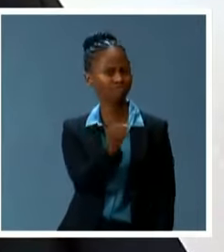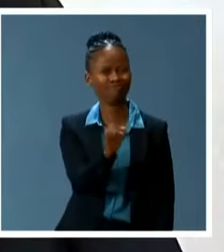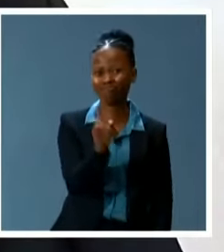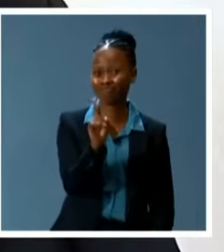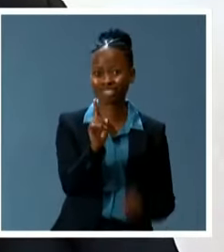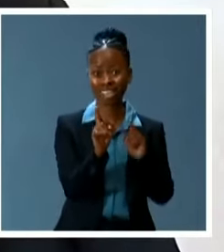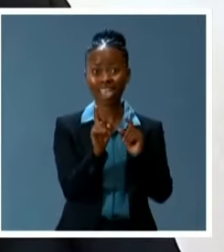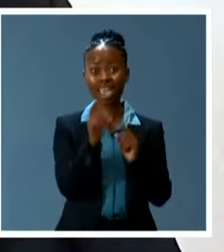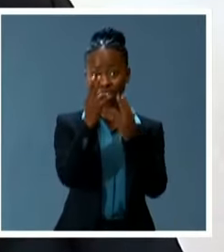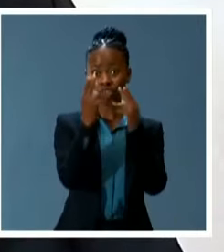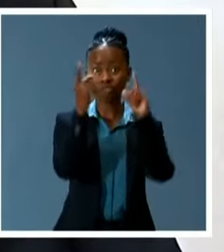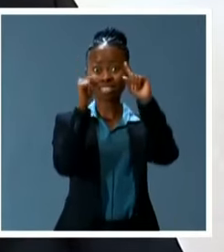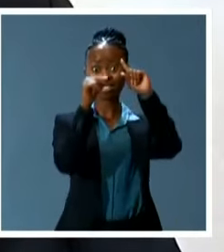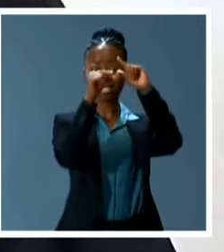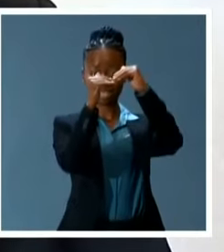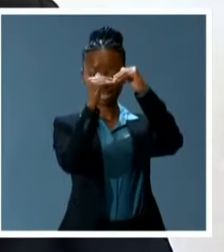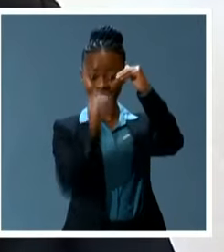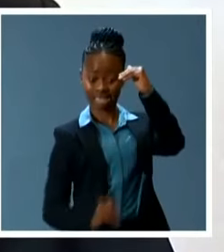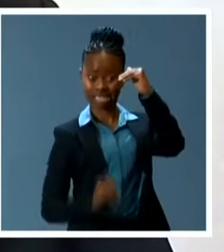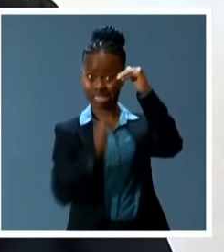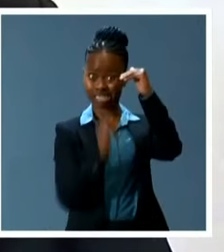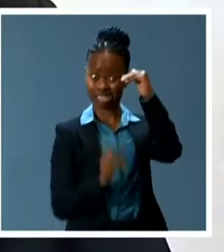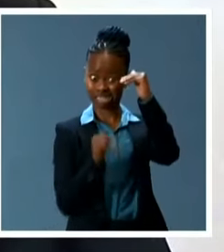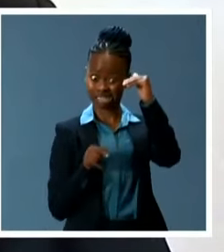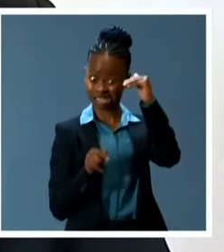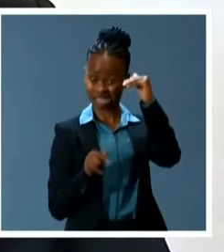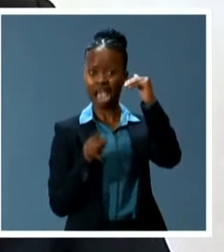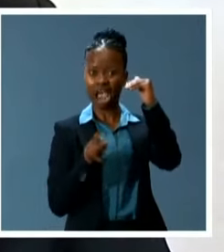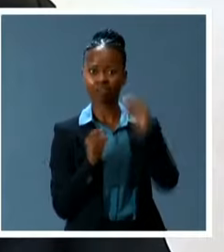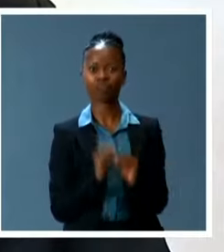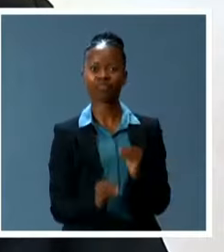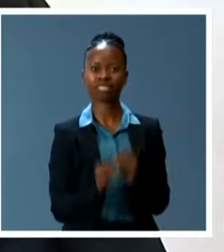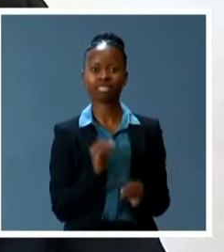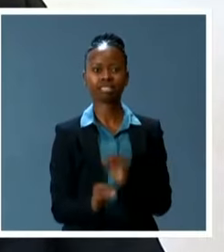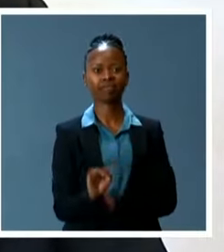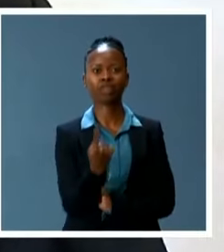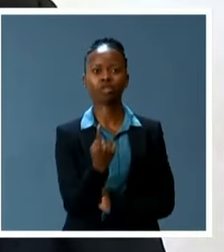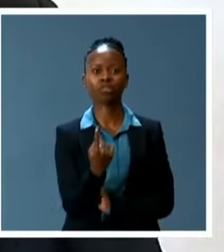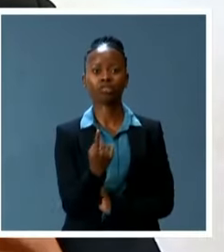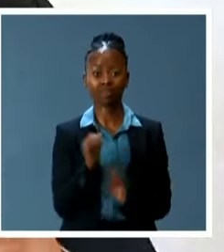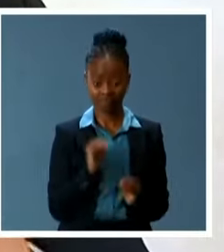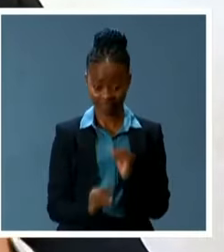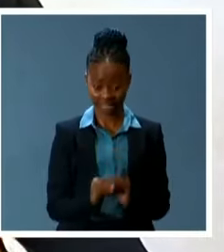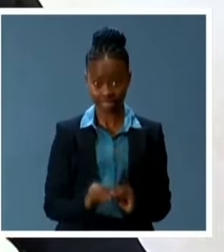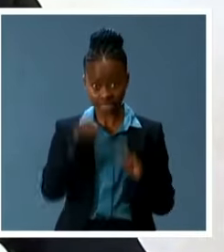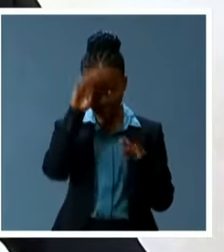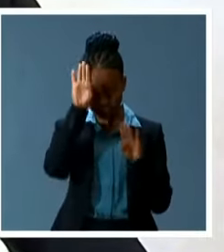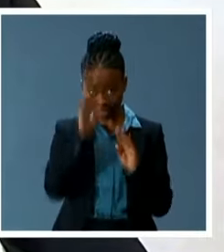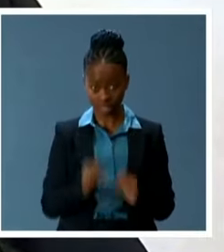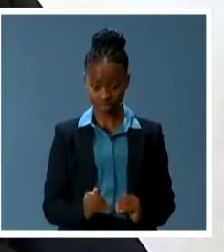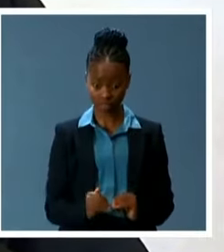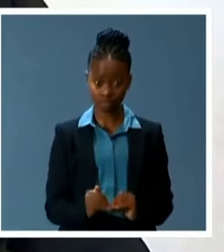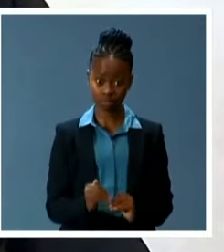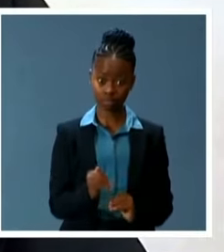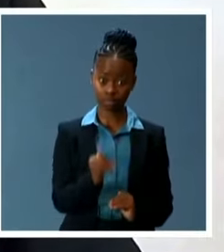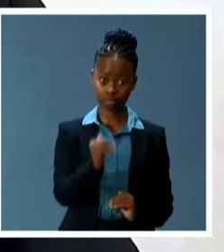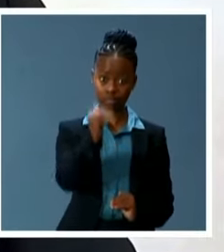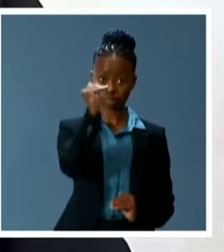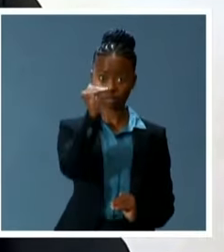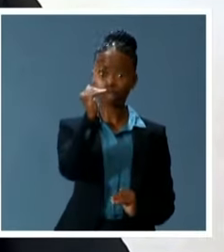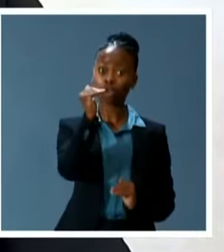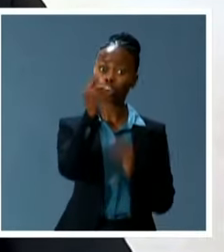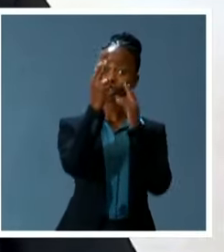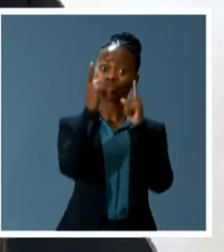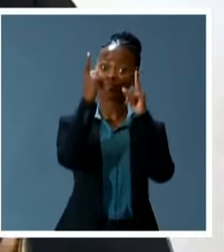access to that university, and what you have just mentioned is the proof of that. So we need to have an